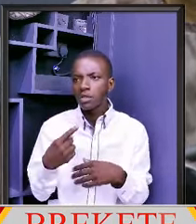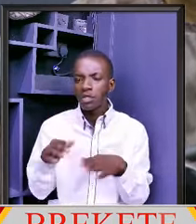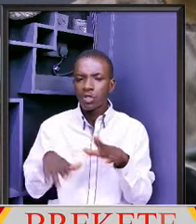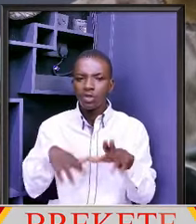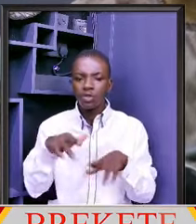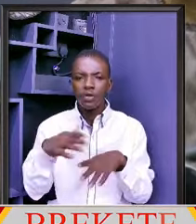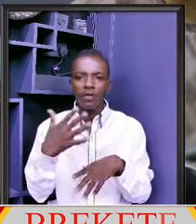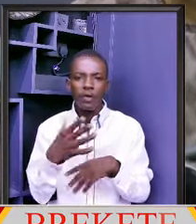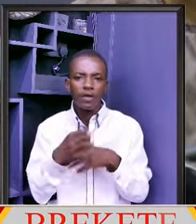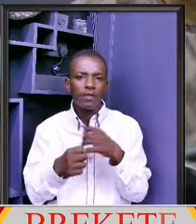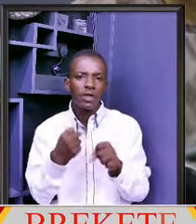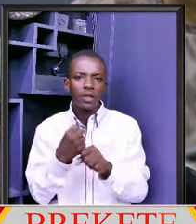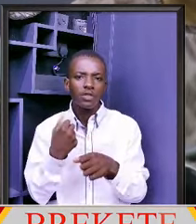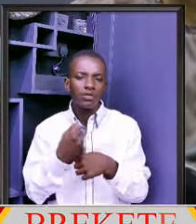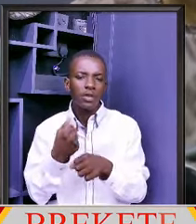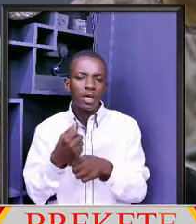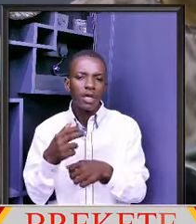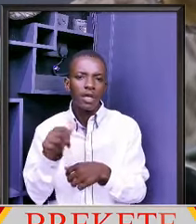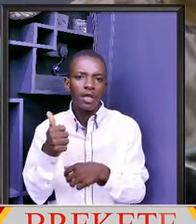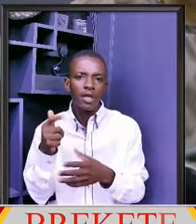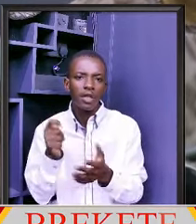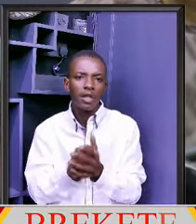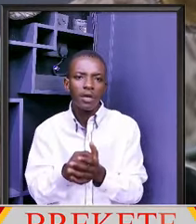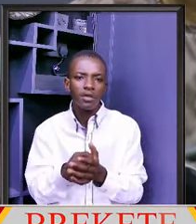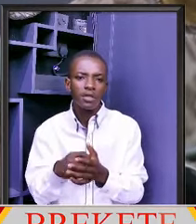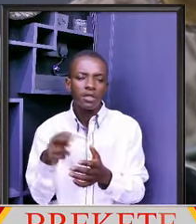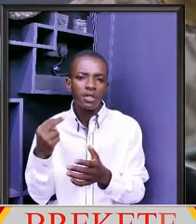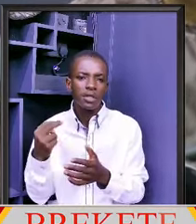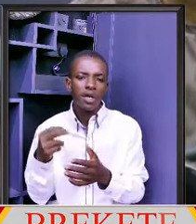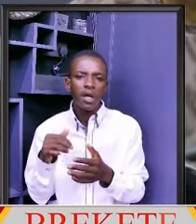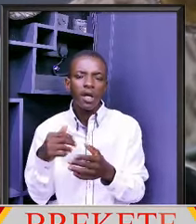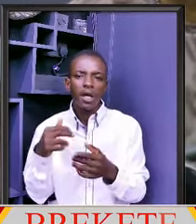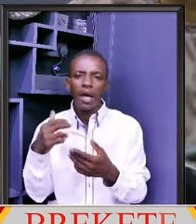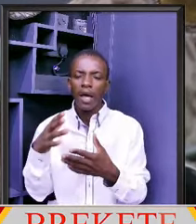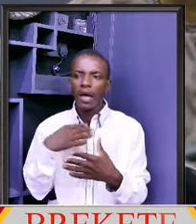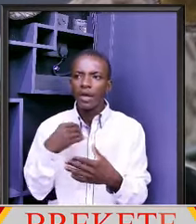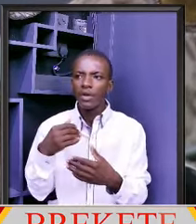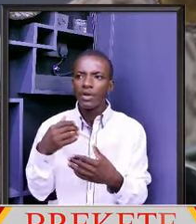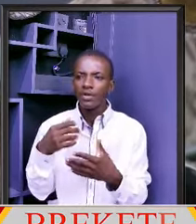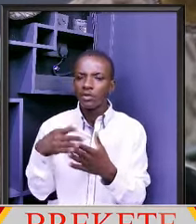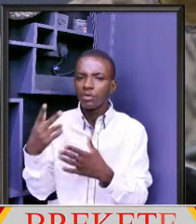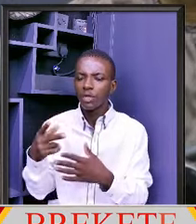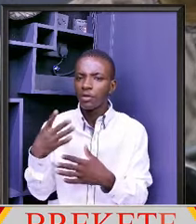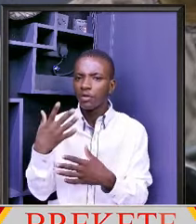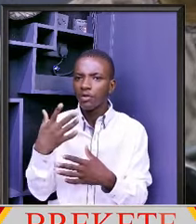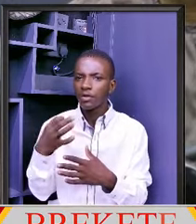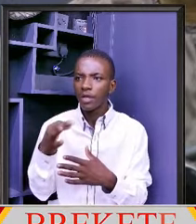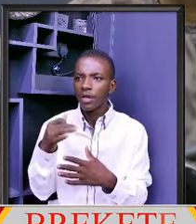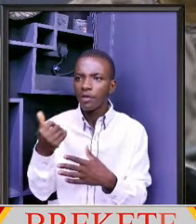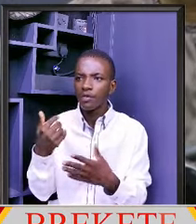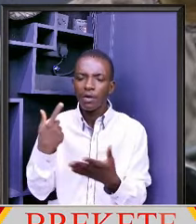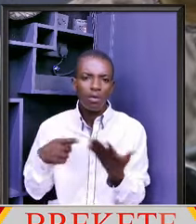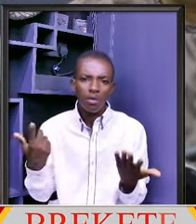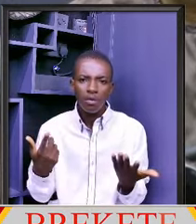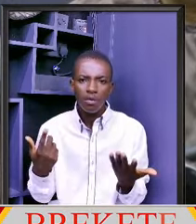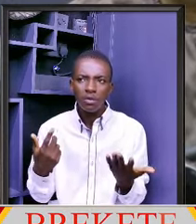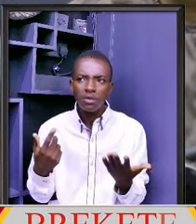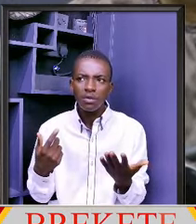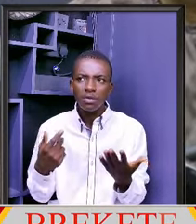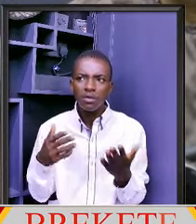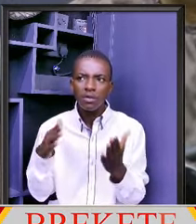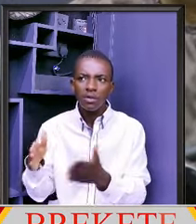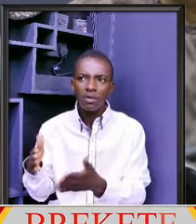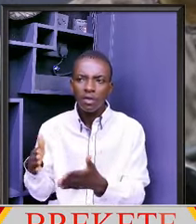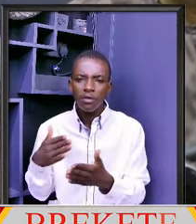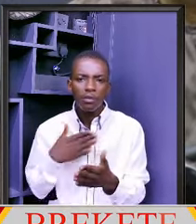journey 5 years, we'd make 10,000 naira, I would spend 9,005. Mm. And you're happy with that? He said, what can we do? Before I